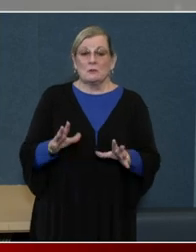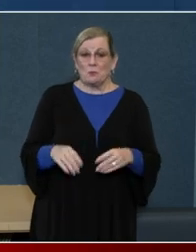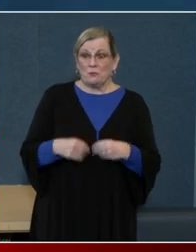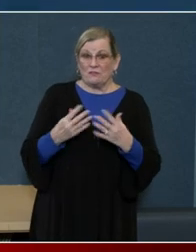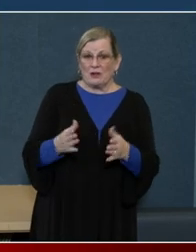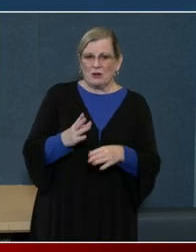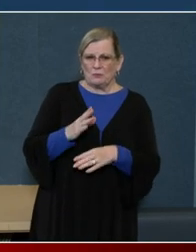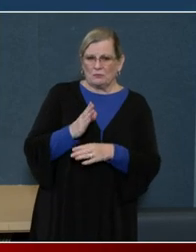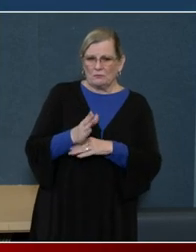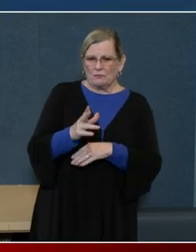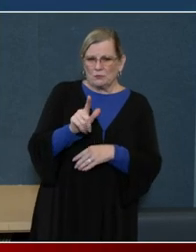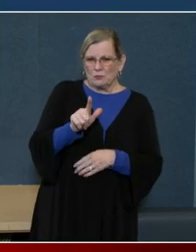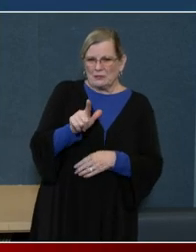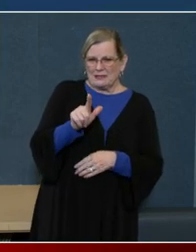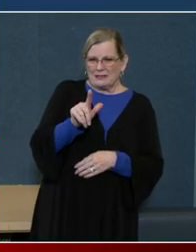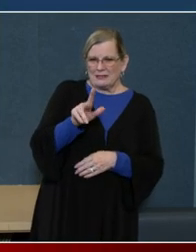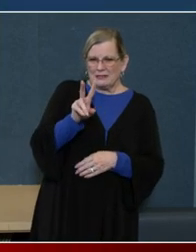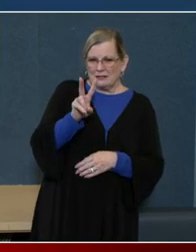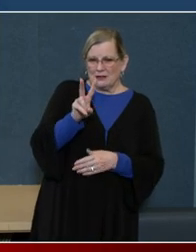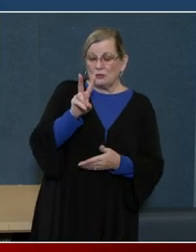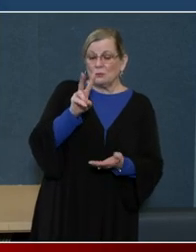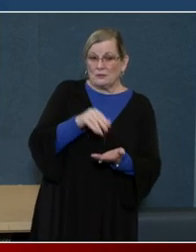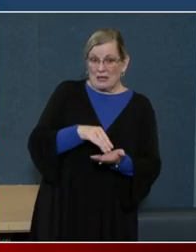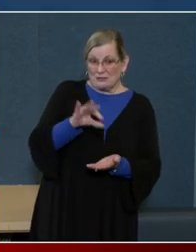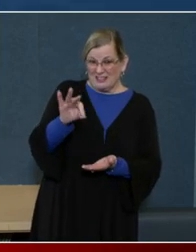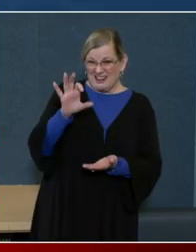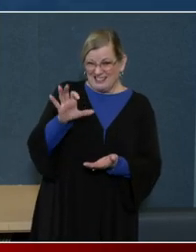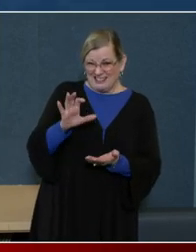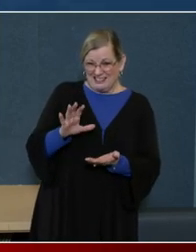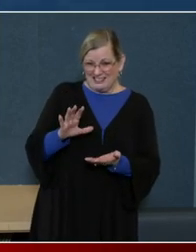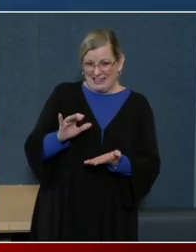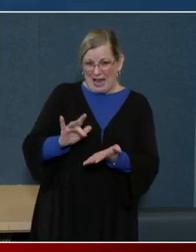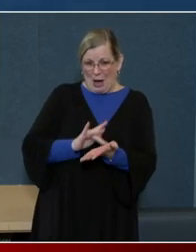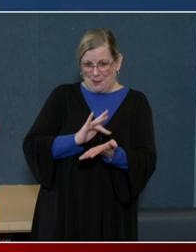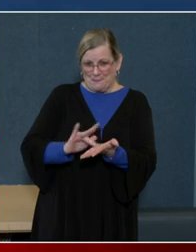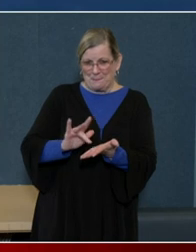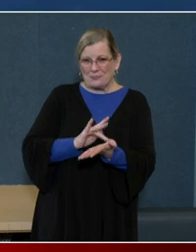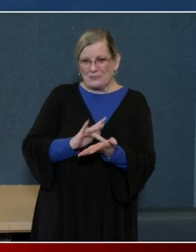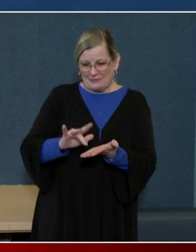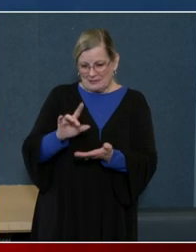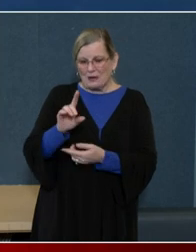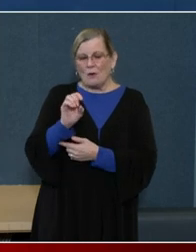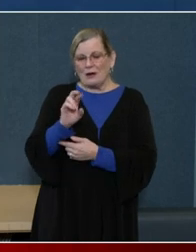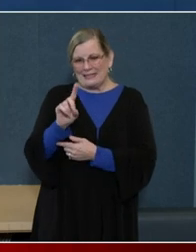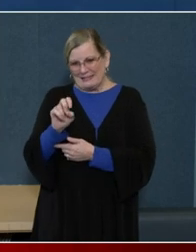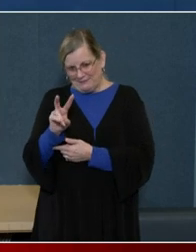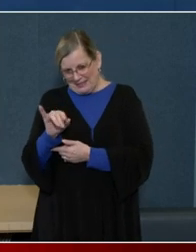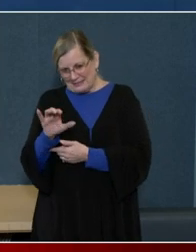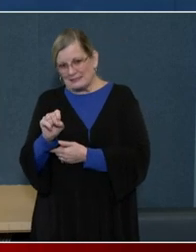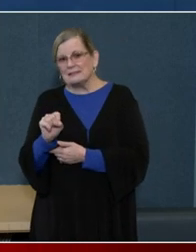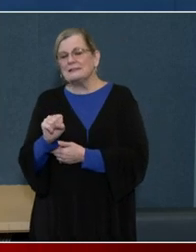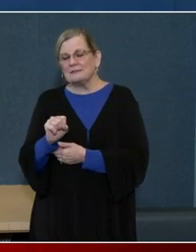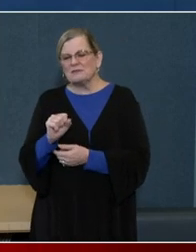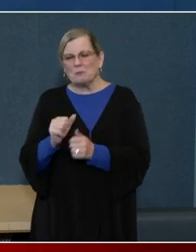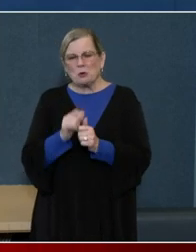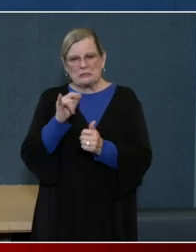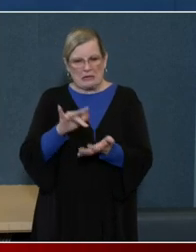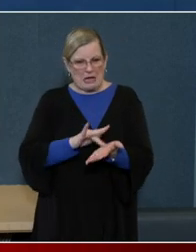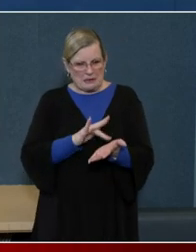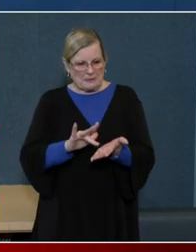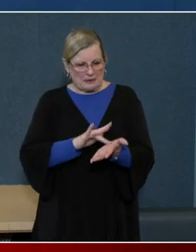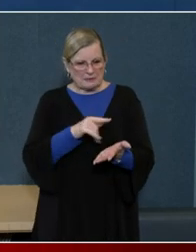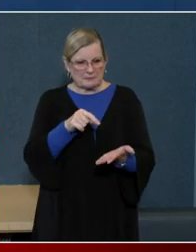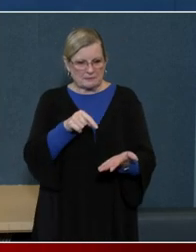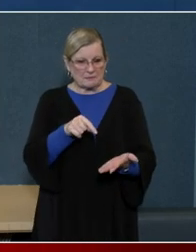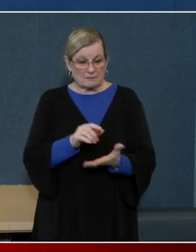students, including the iPad device, which is distributed to our pre-K 3, pre-K 4 families. And then we've also